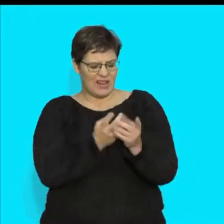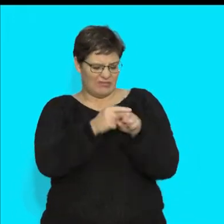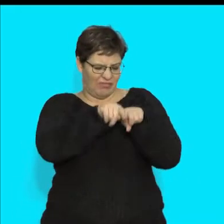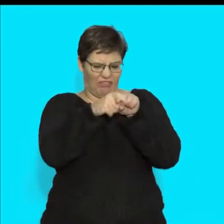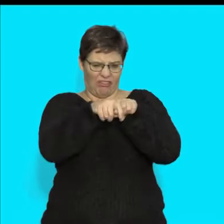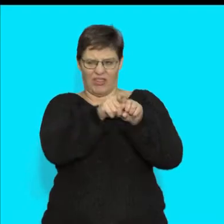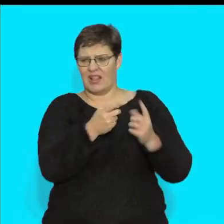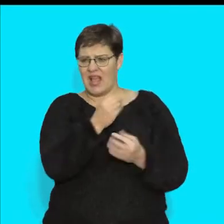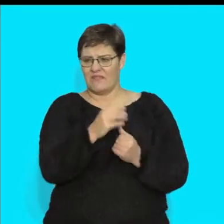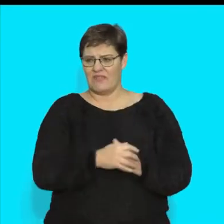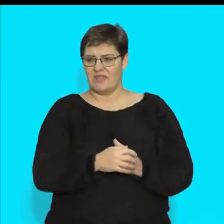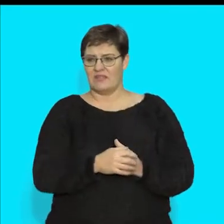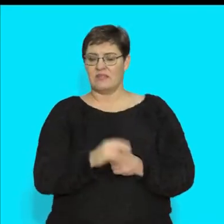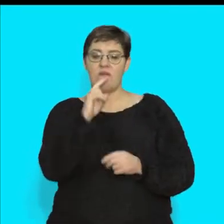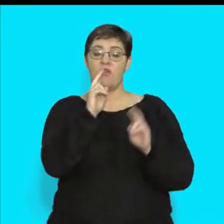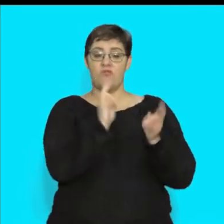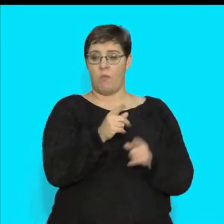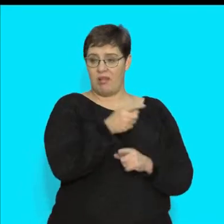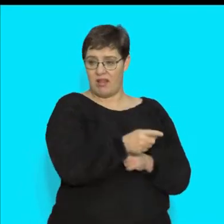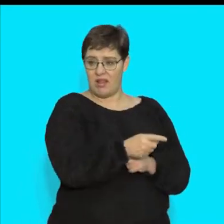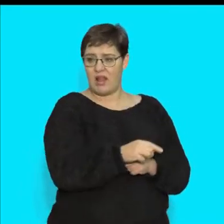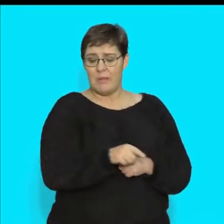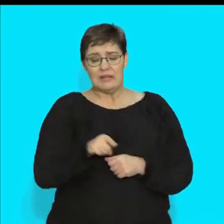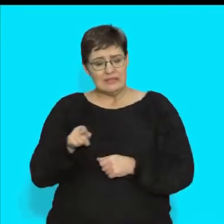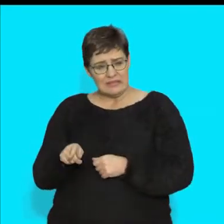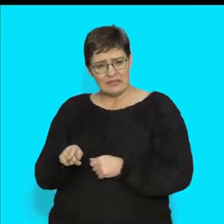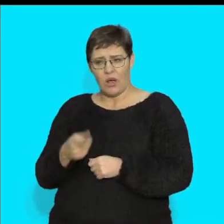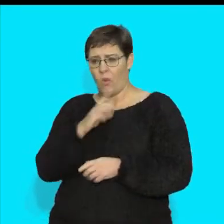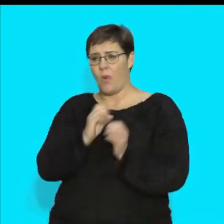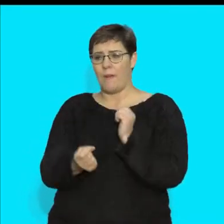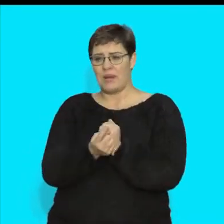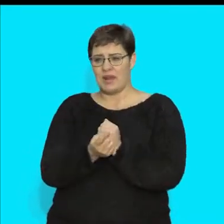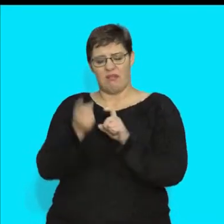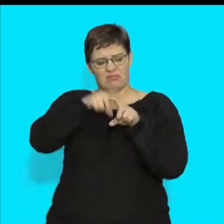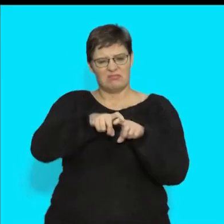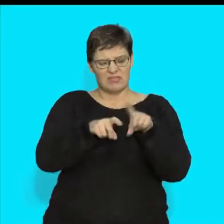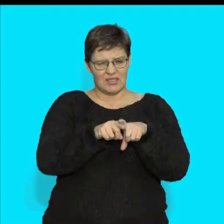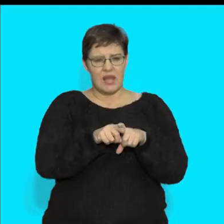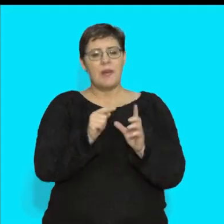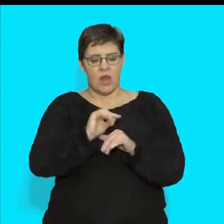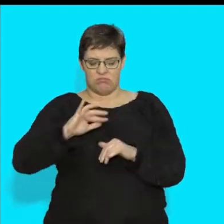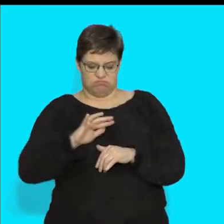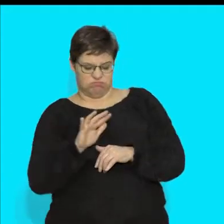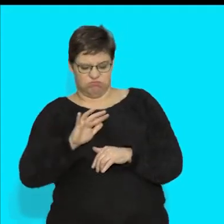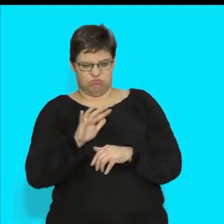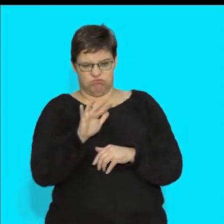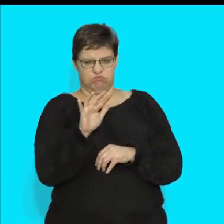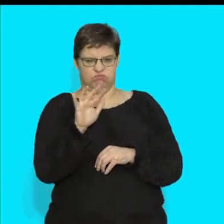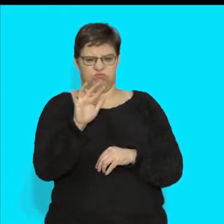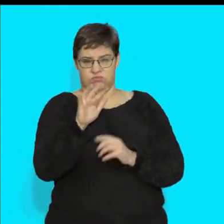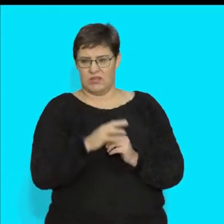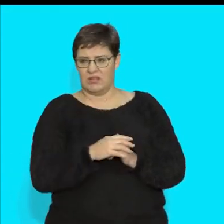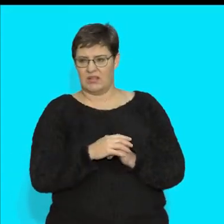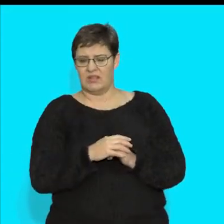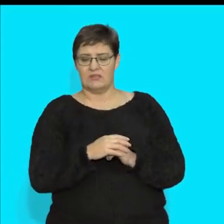that. So over here, right, there's what a normal vein would look like. Now what happens is the veins sometimes,